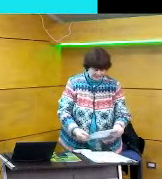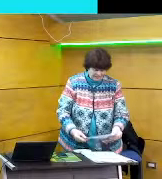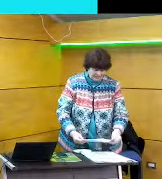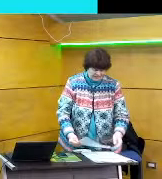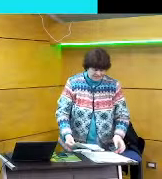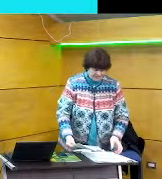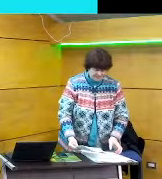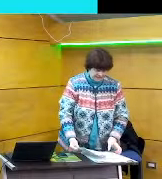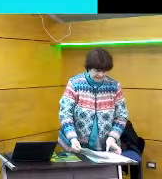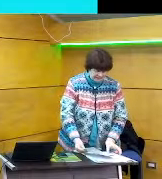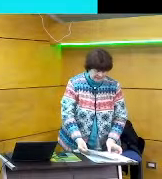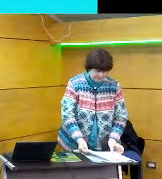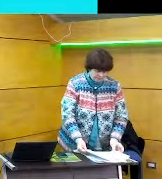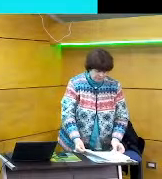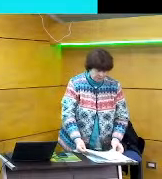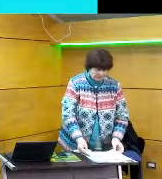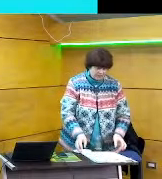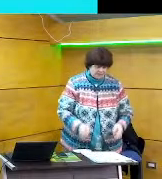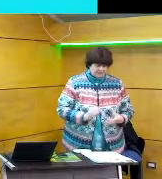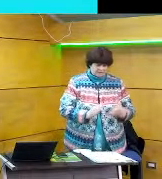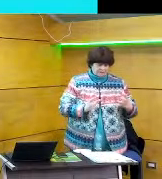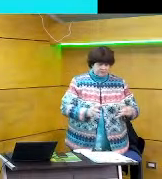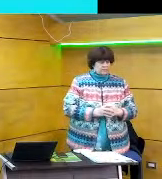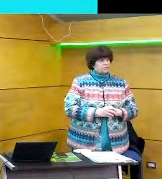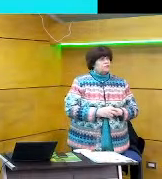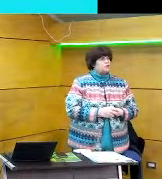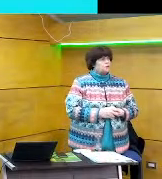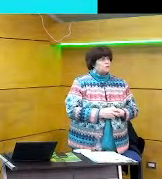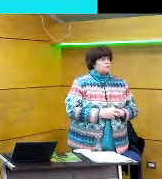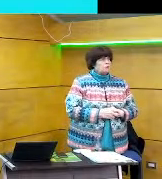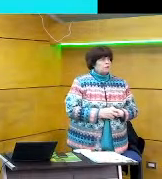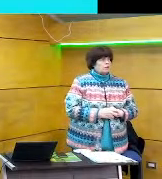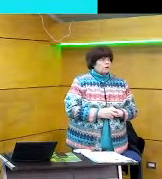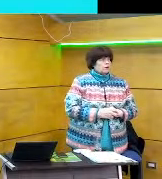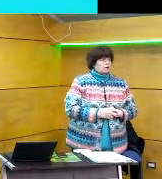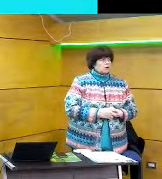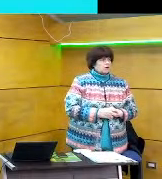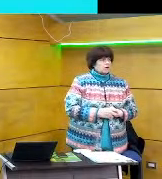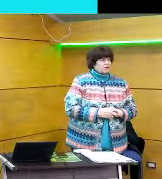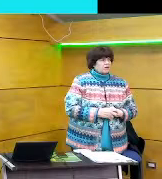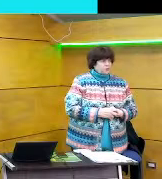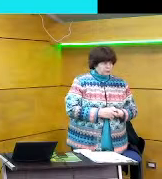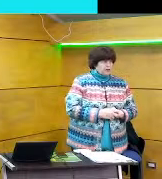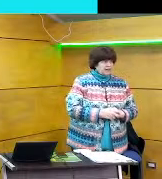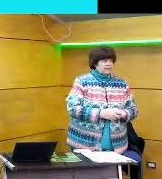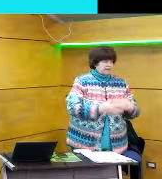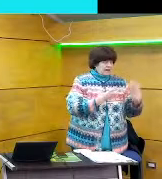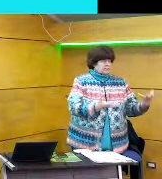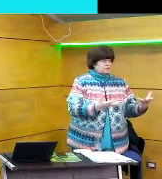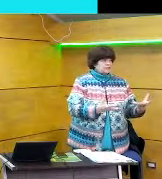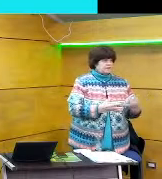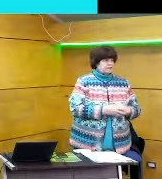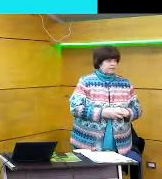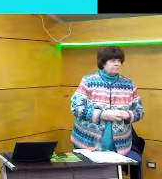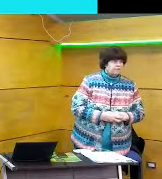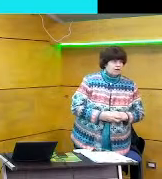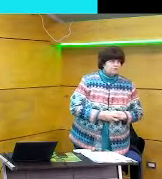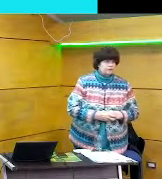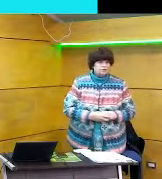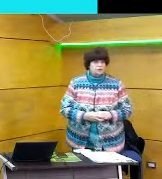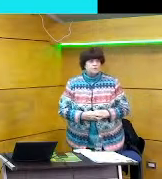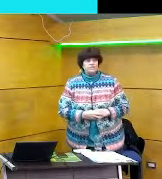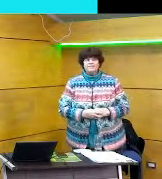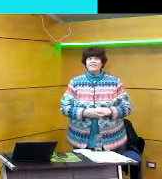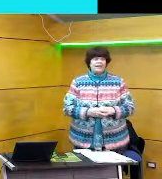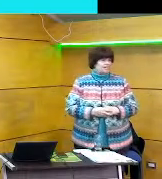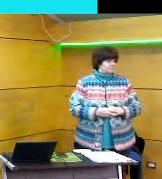And I think that it's important to know you can actually involve